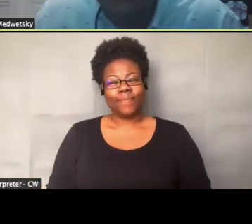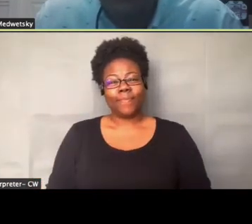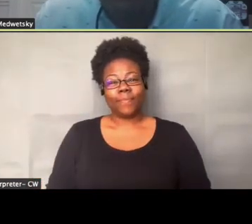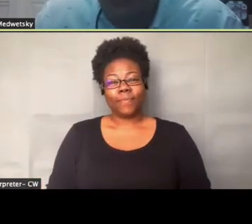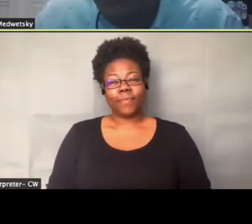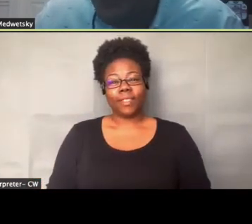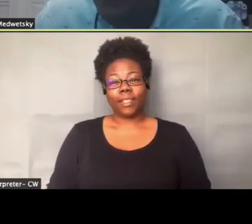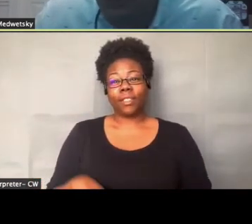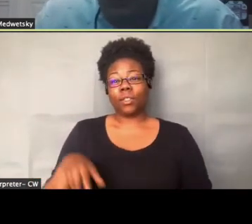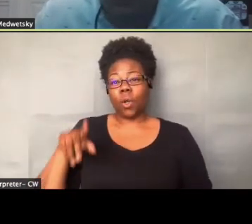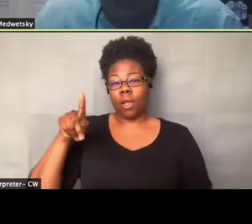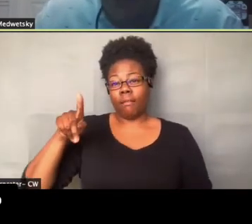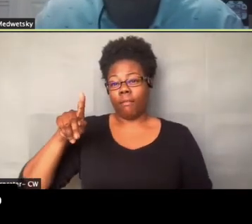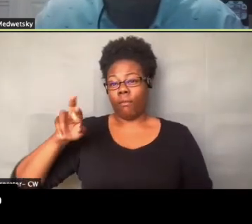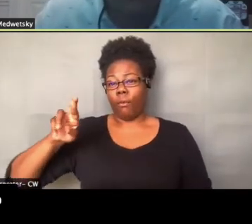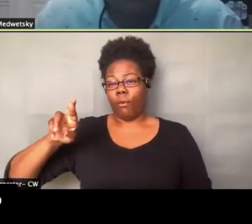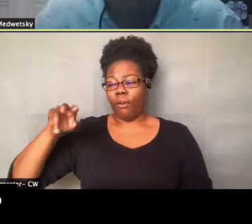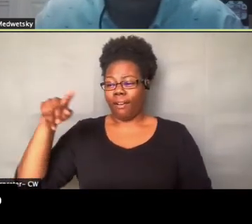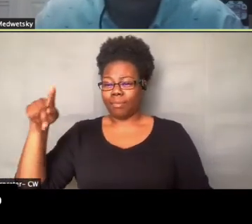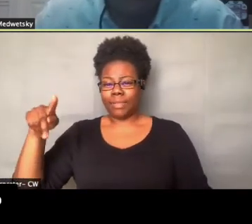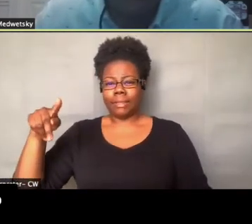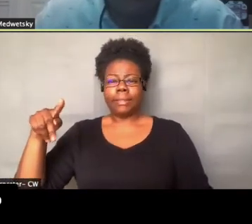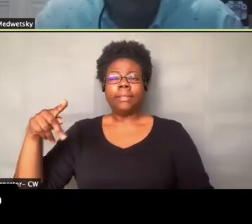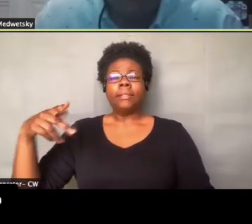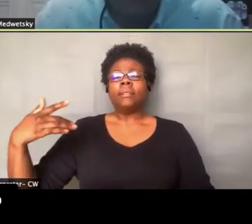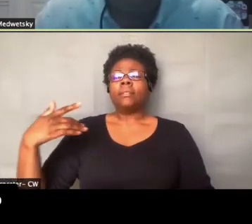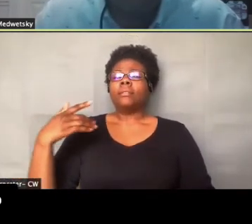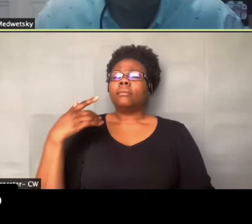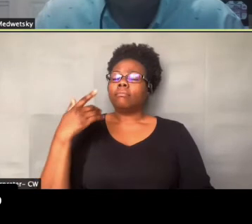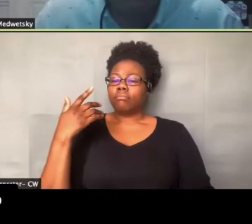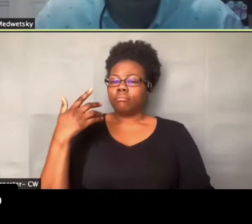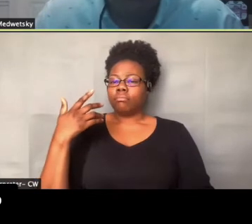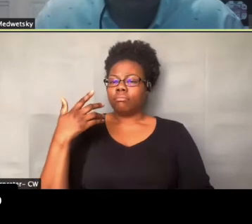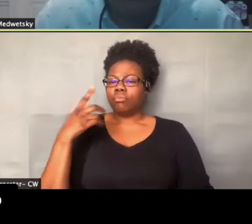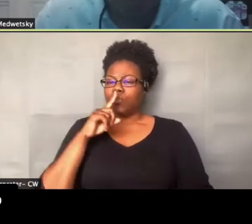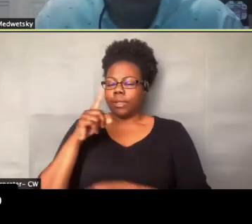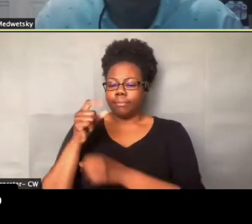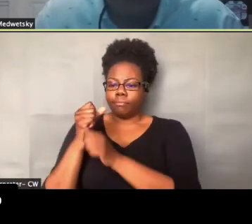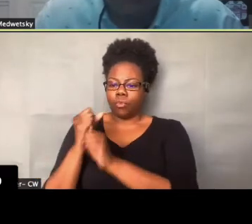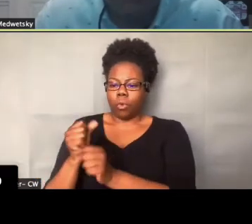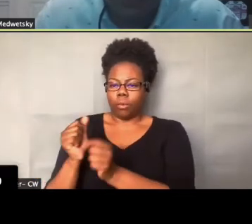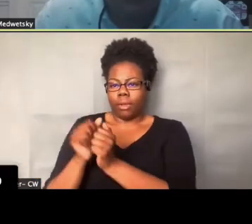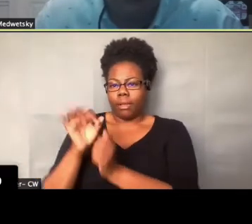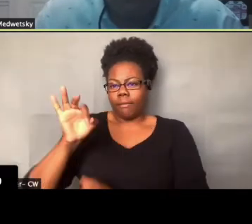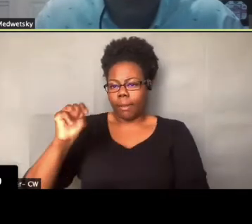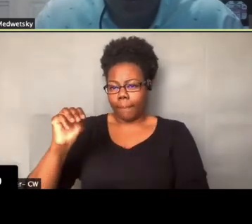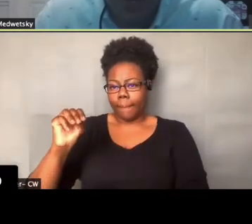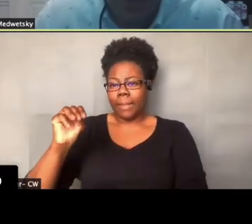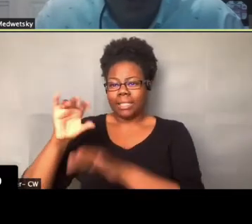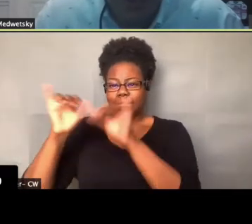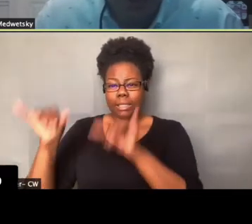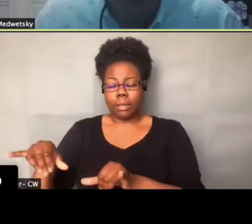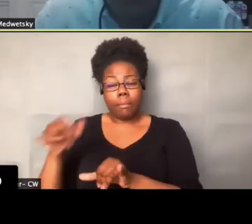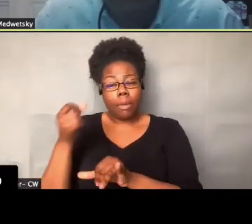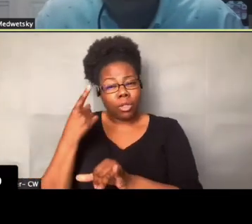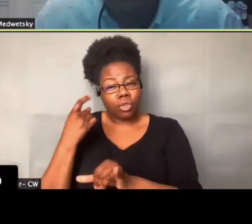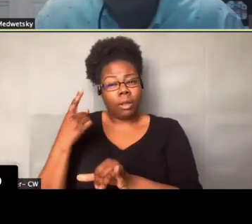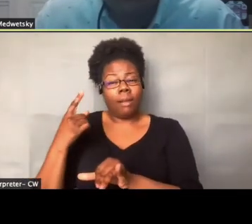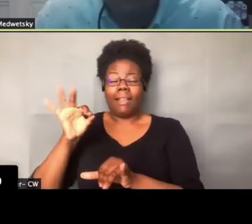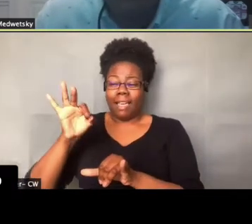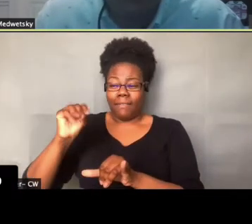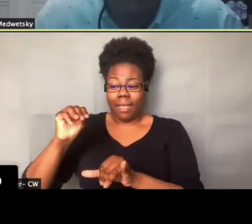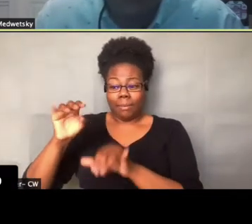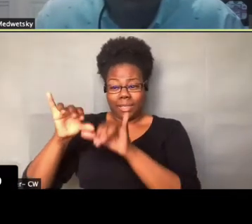FM systems. We tend to use the word FM system a lot, but FM technology is being phased out. One of